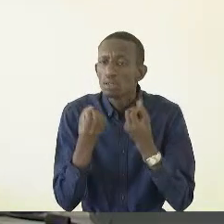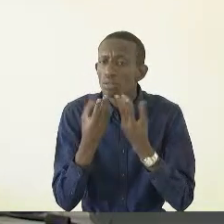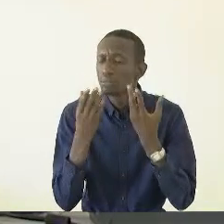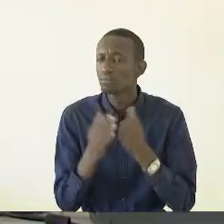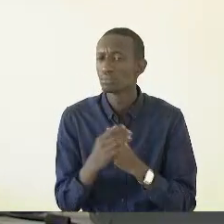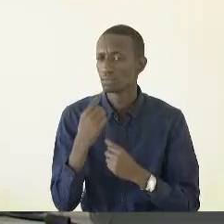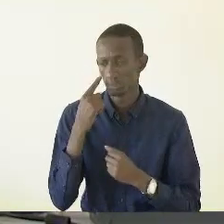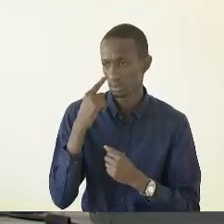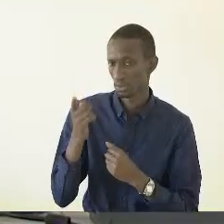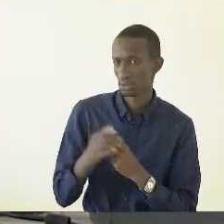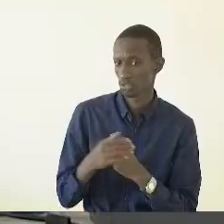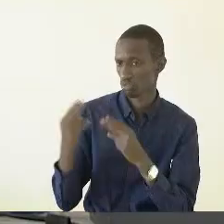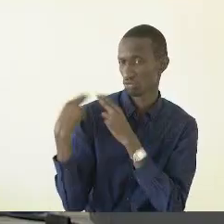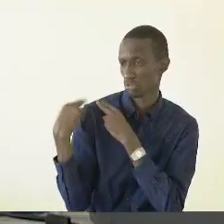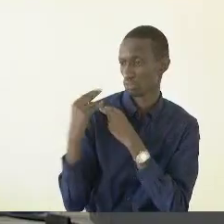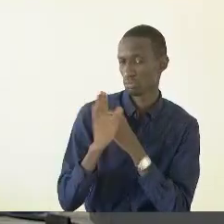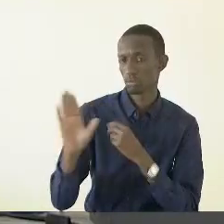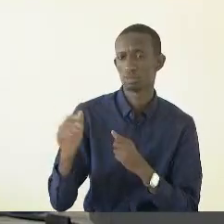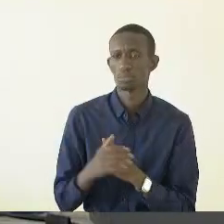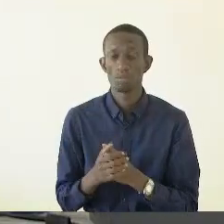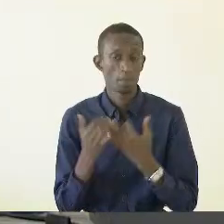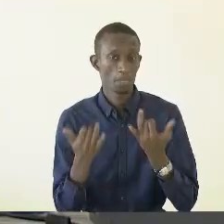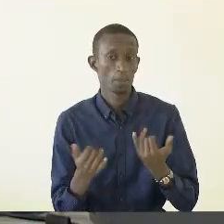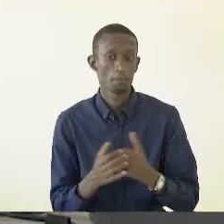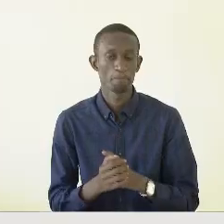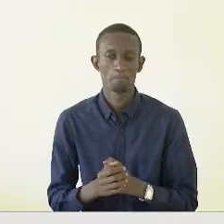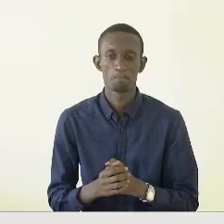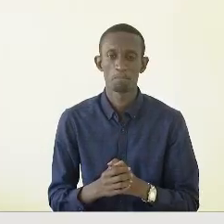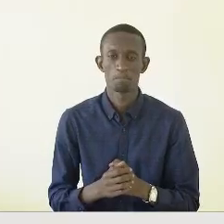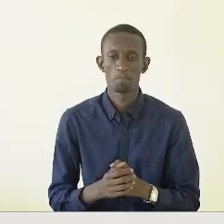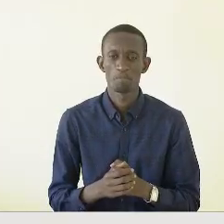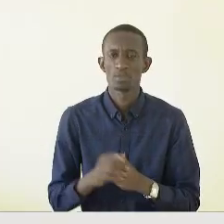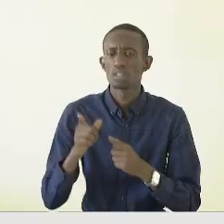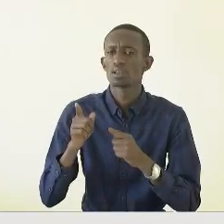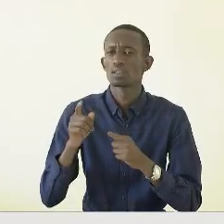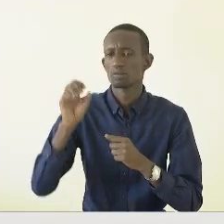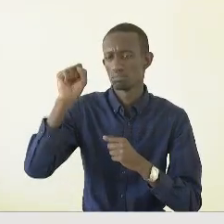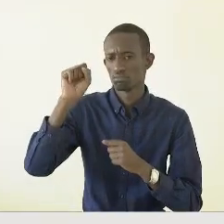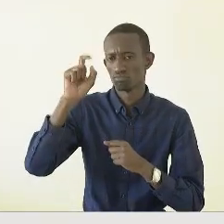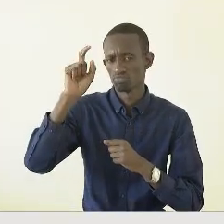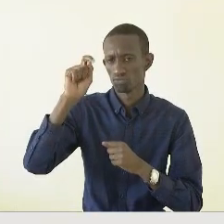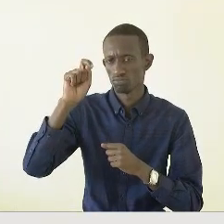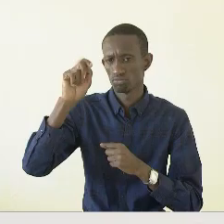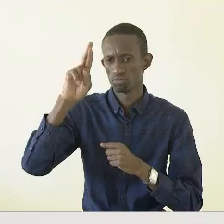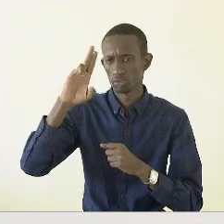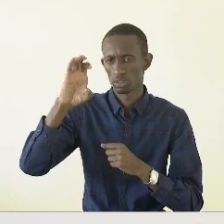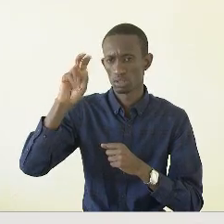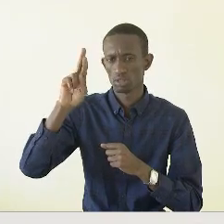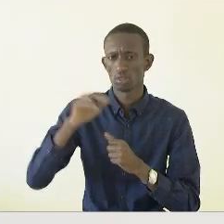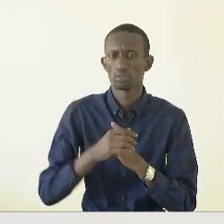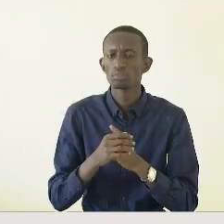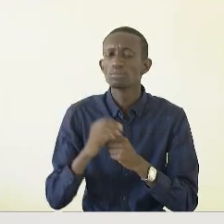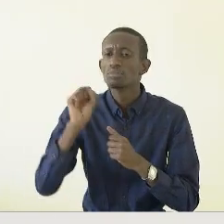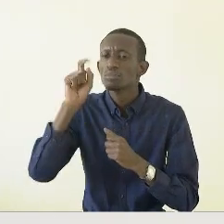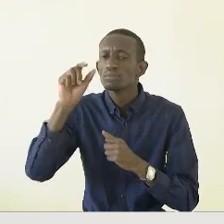have seen their functions. Now, this is the structure of the stamen. Stamen, remember